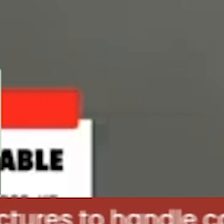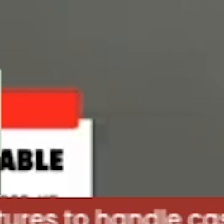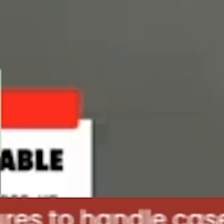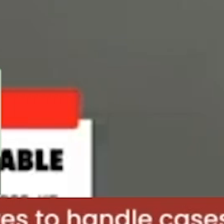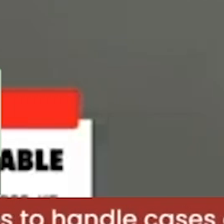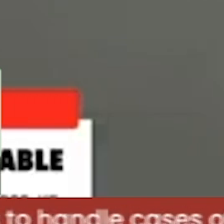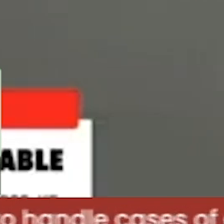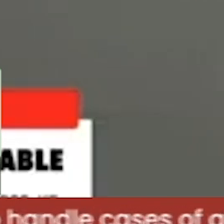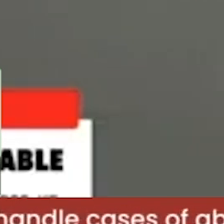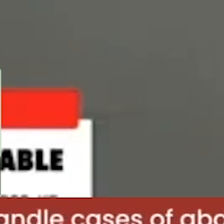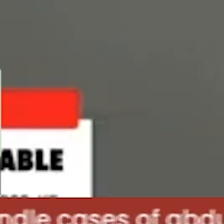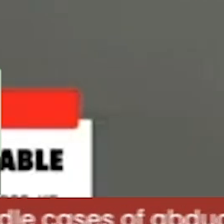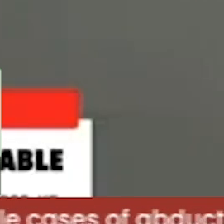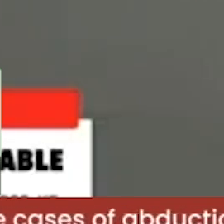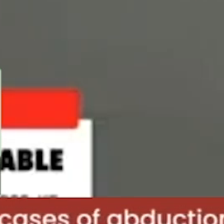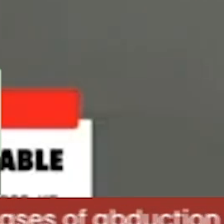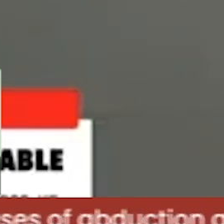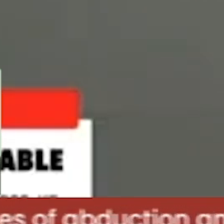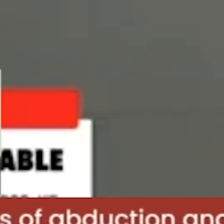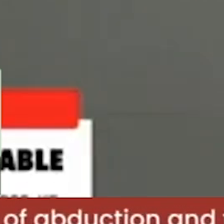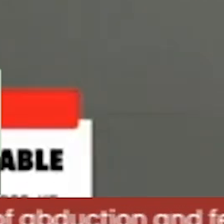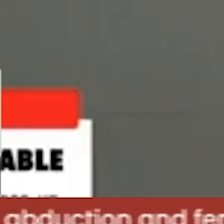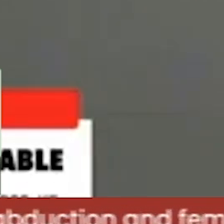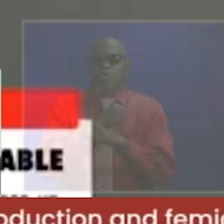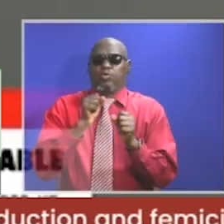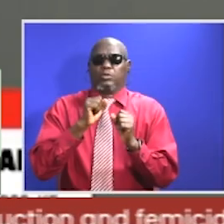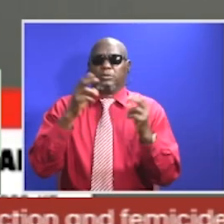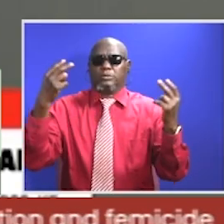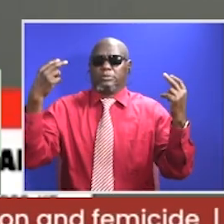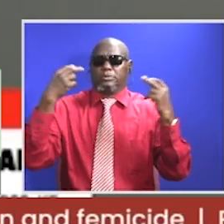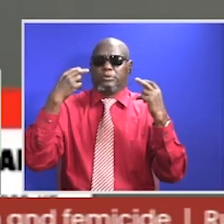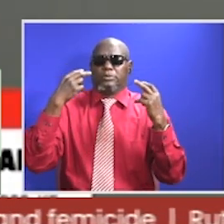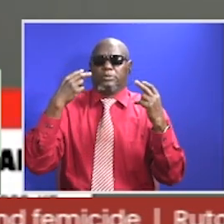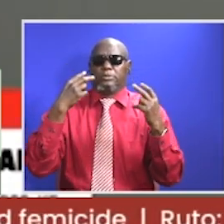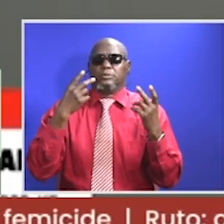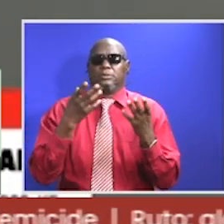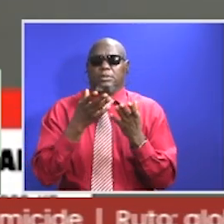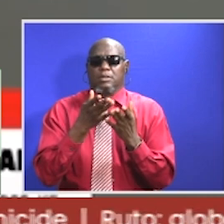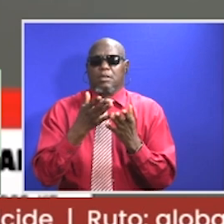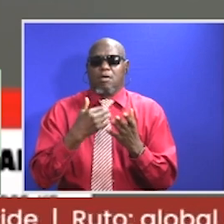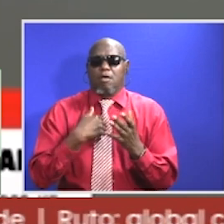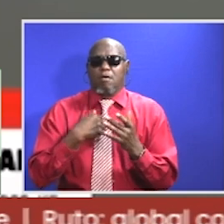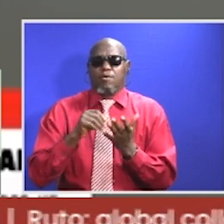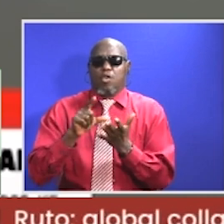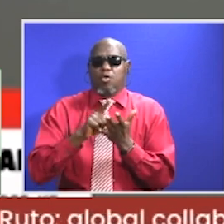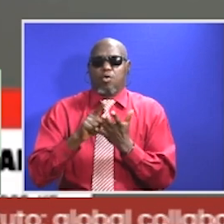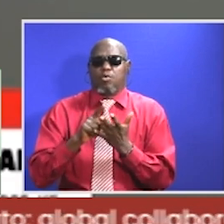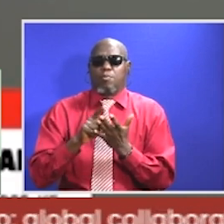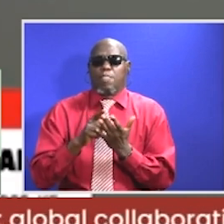We are one people. So we can't be seen to be taking our localized politics